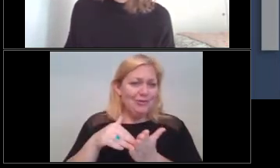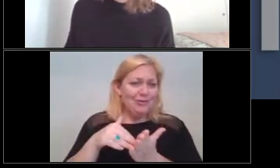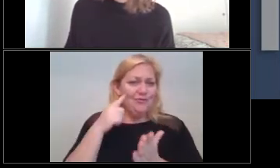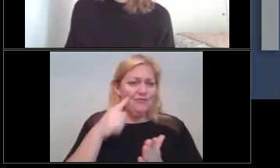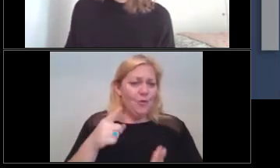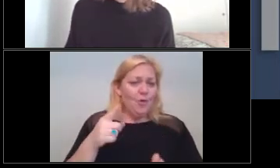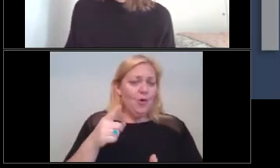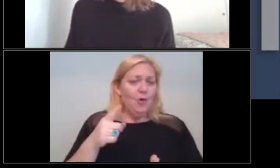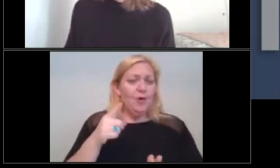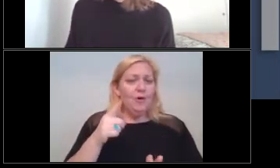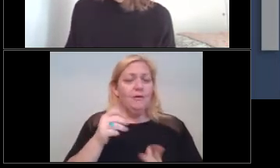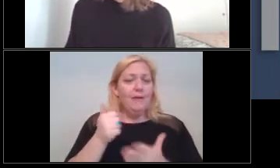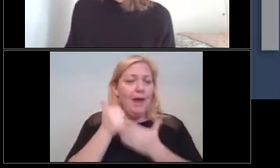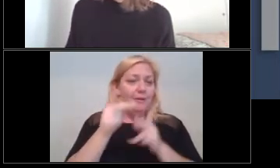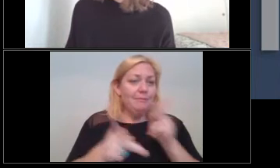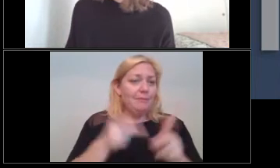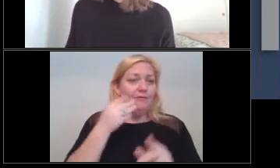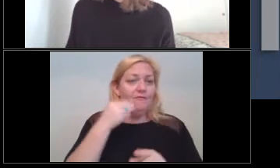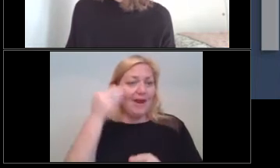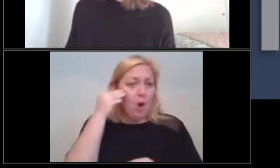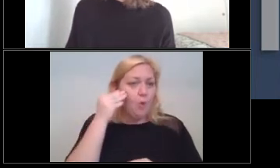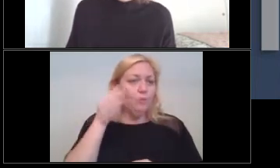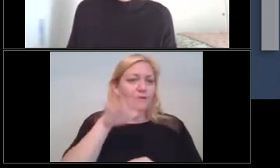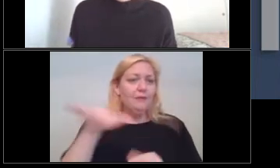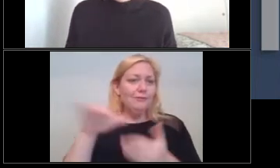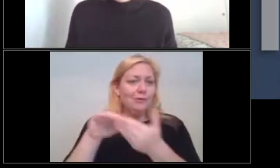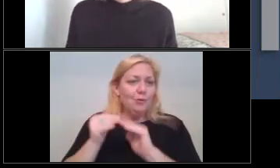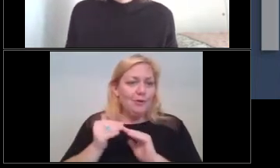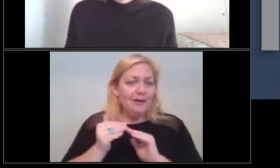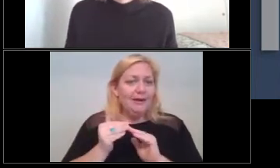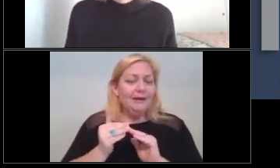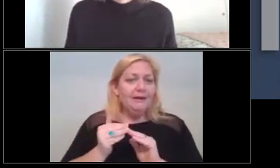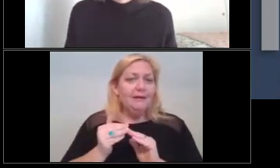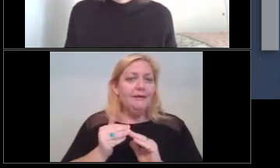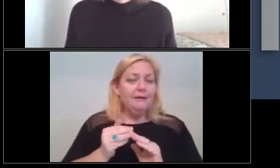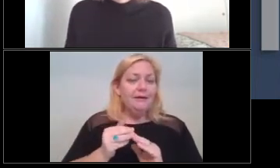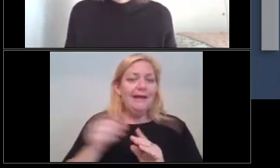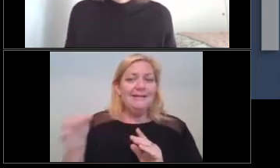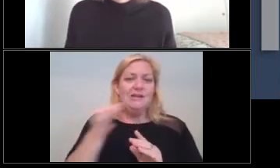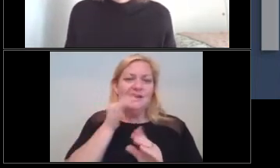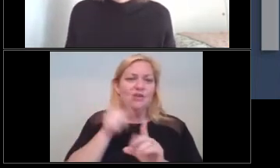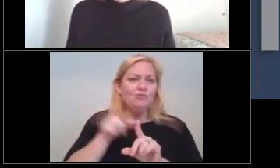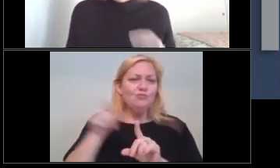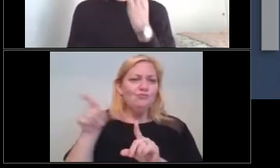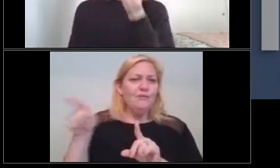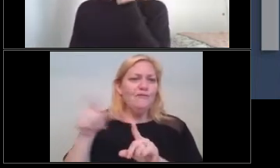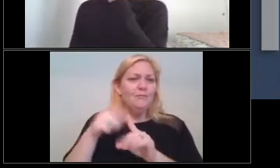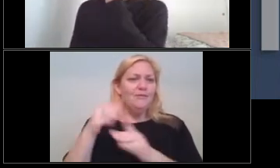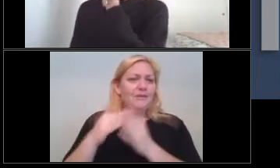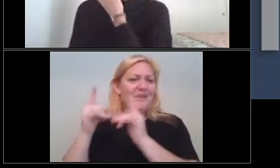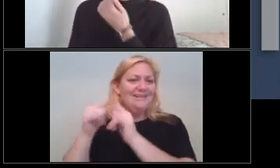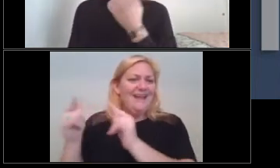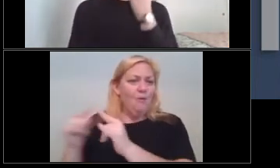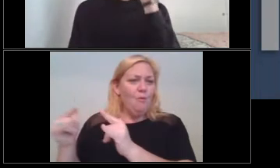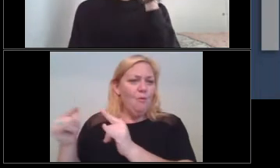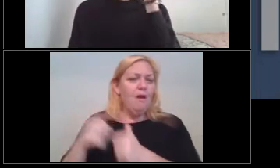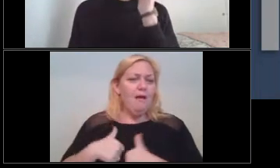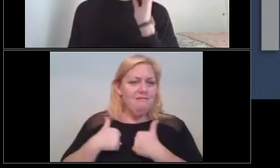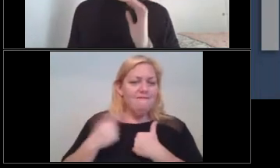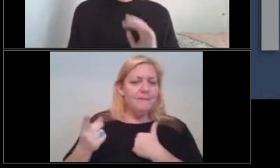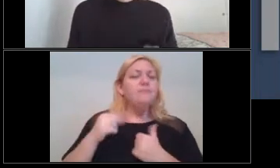houseless people that exist in this community. And it's a little bit down the road from the compound where I live. Normally I would